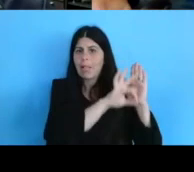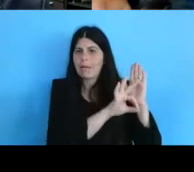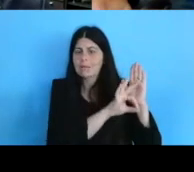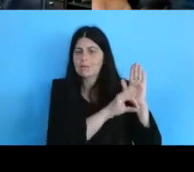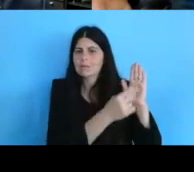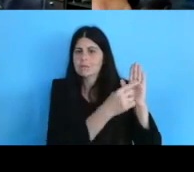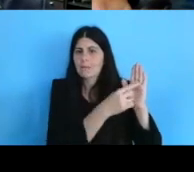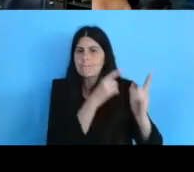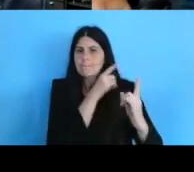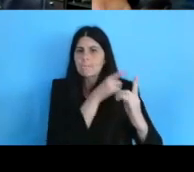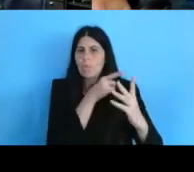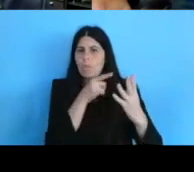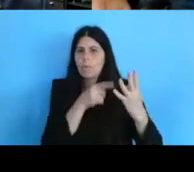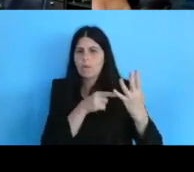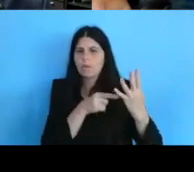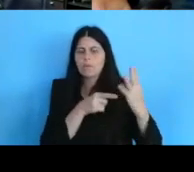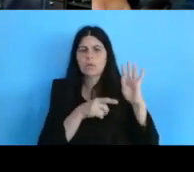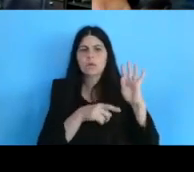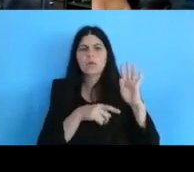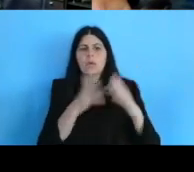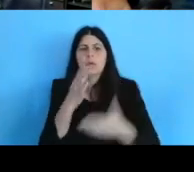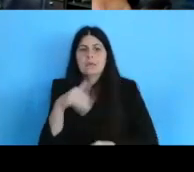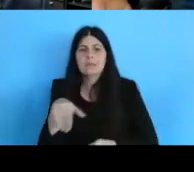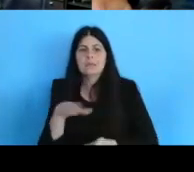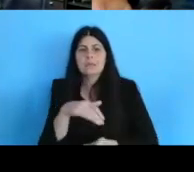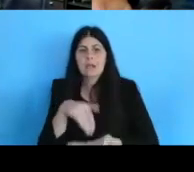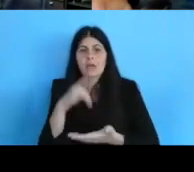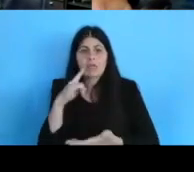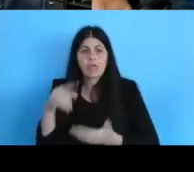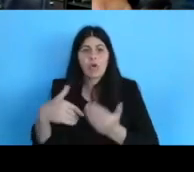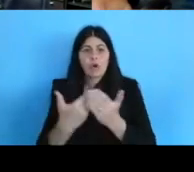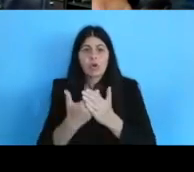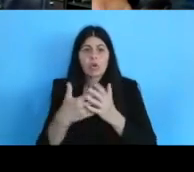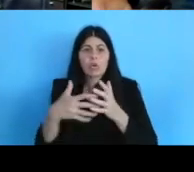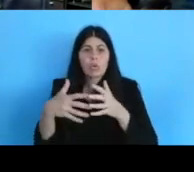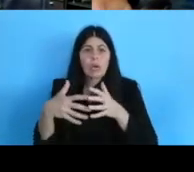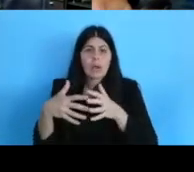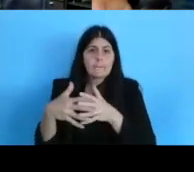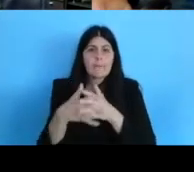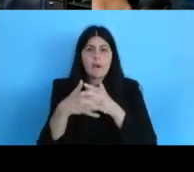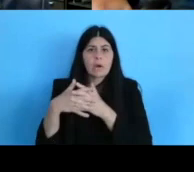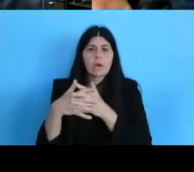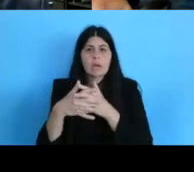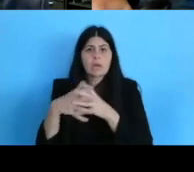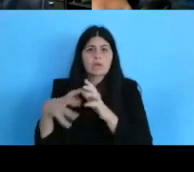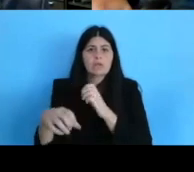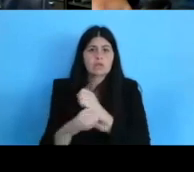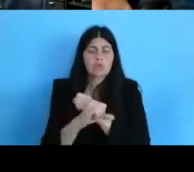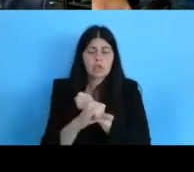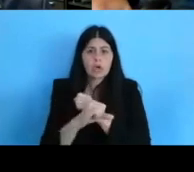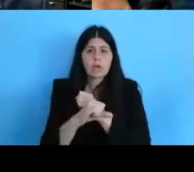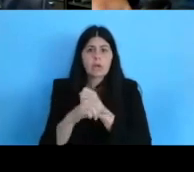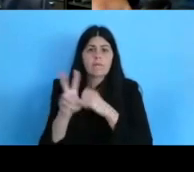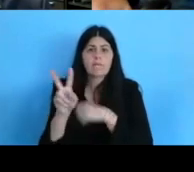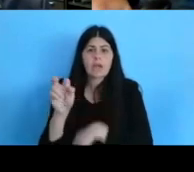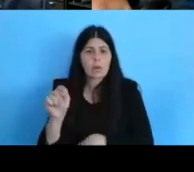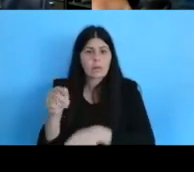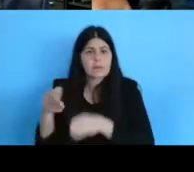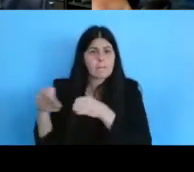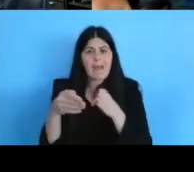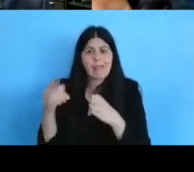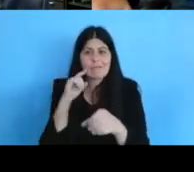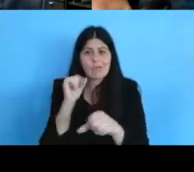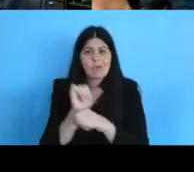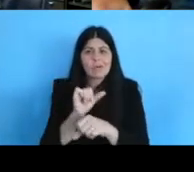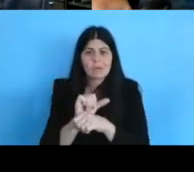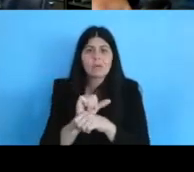the Center for a New American Society Security Veterans Pathways to Employment Hurdles and